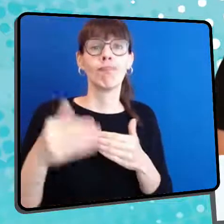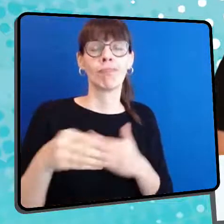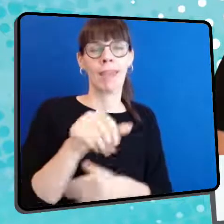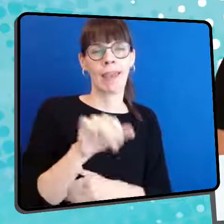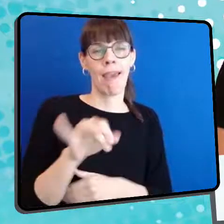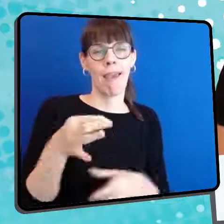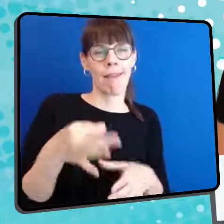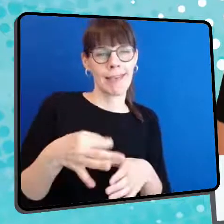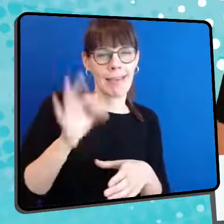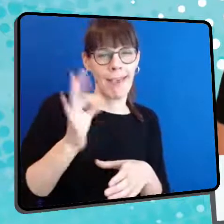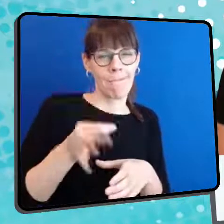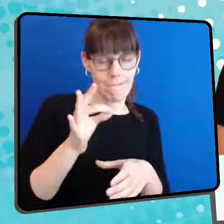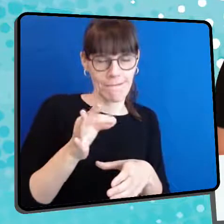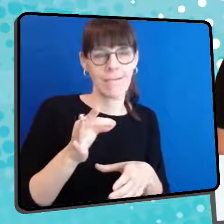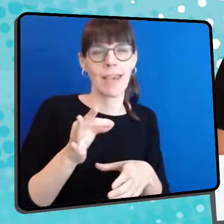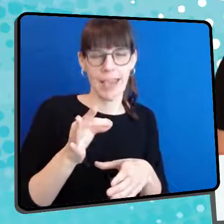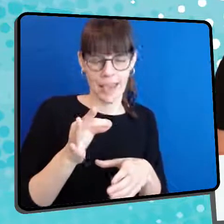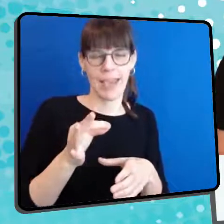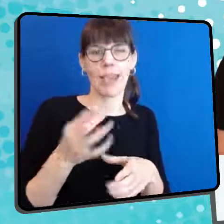website, or it is